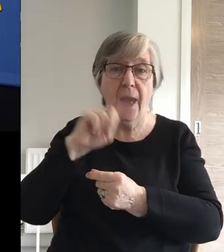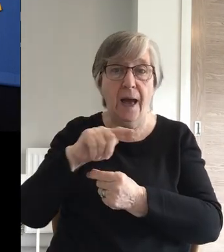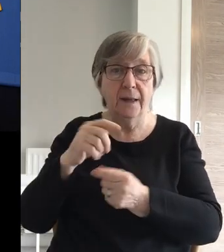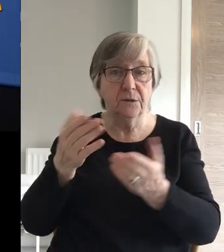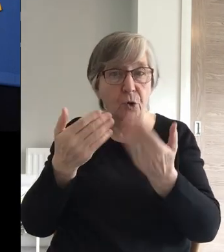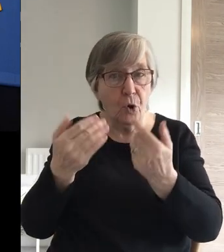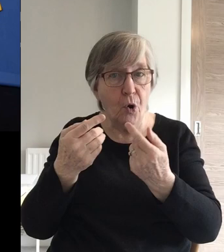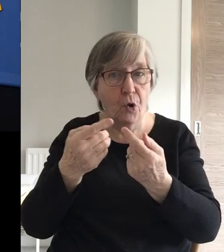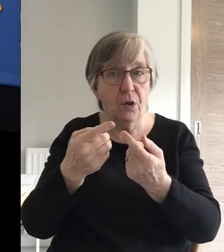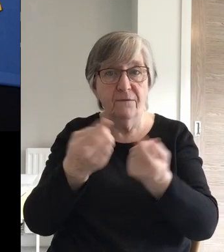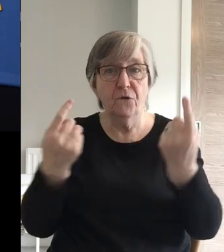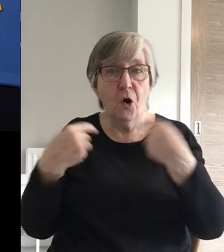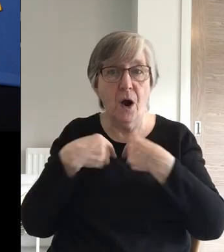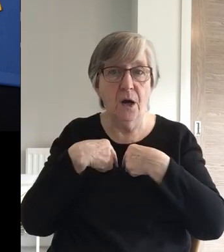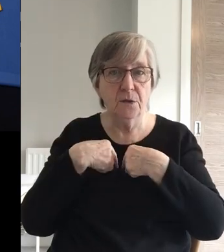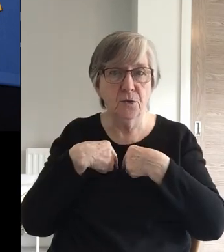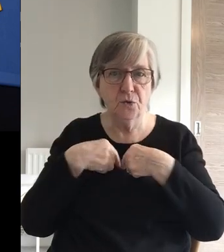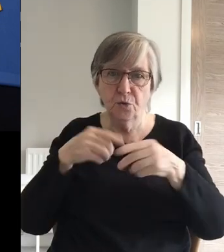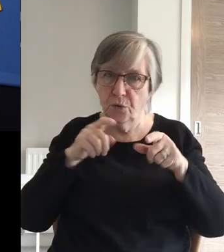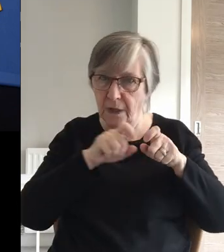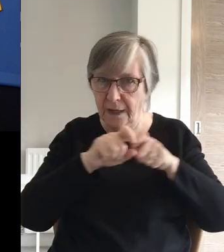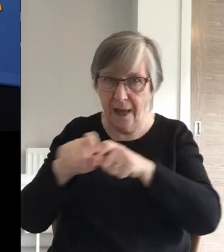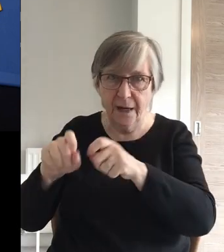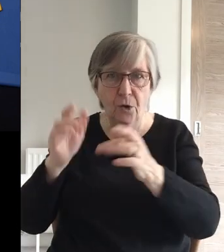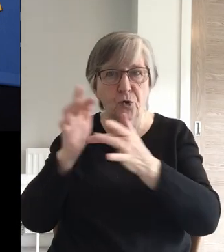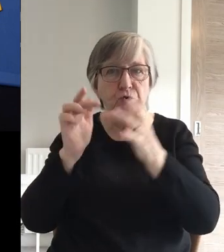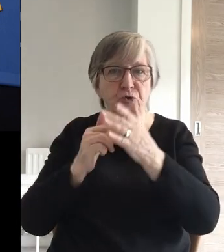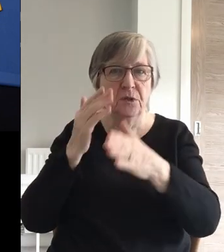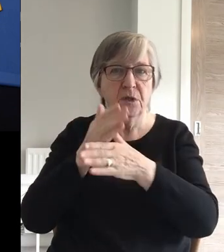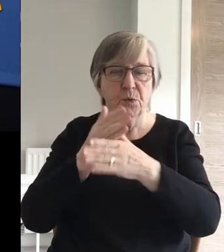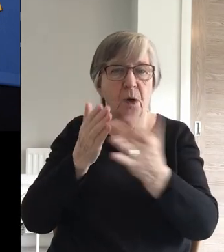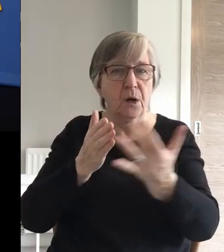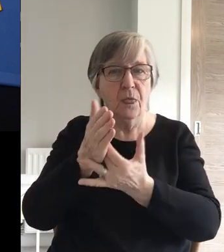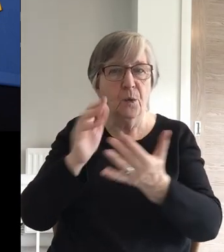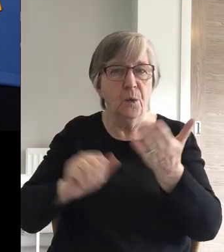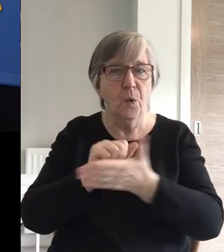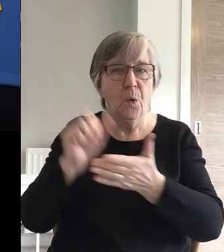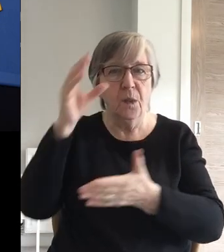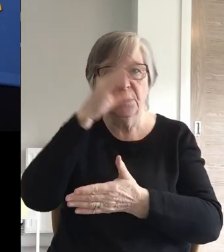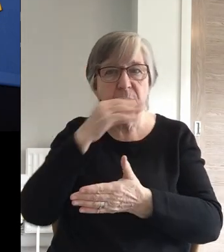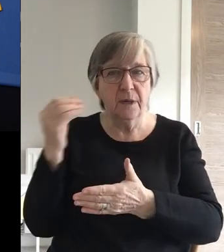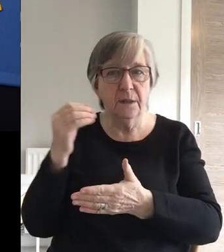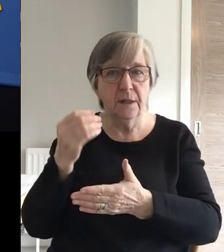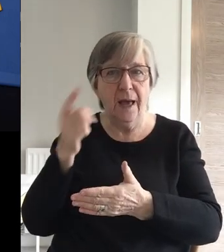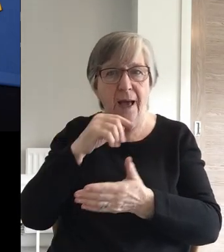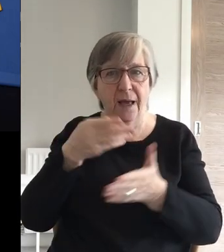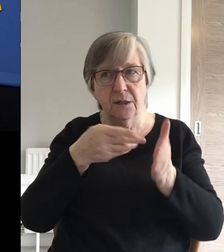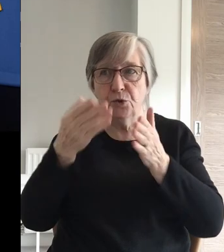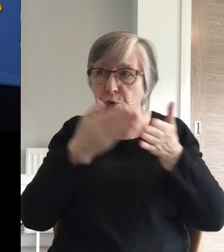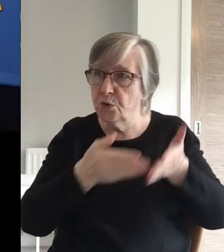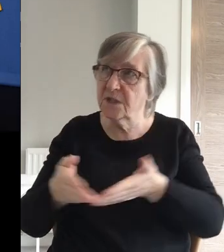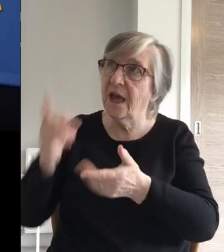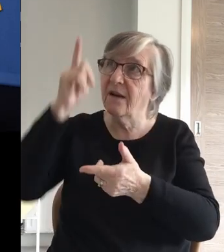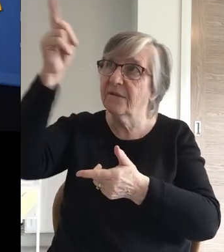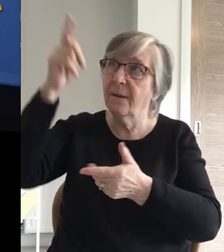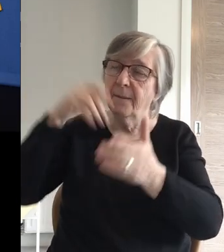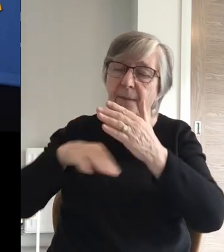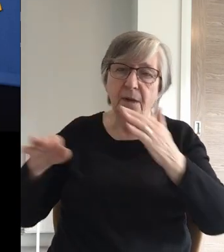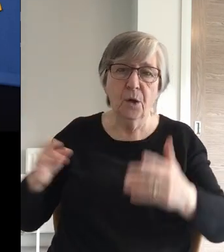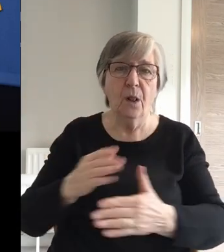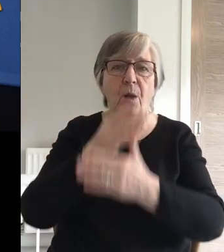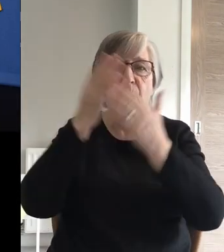to fulfill Jesus' work through the Spirit. And that call to be serving him in glory and